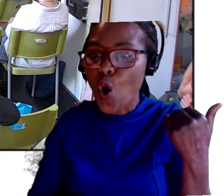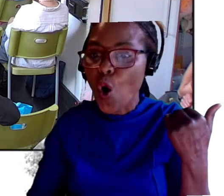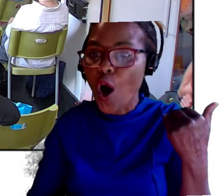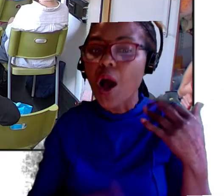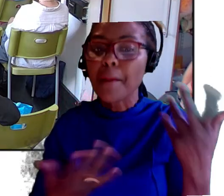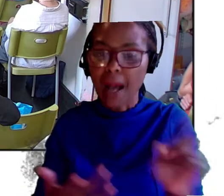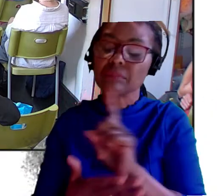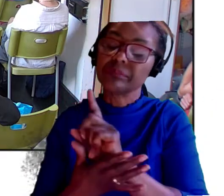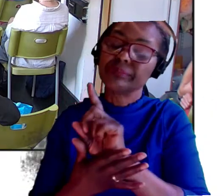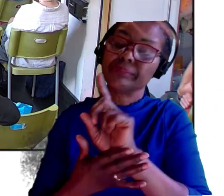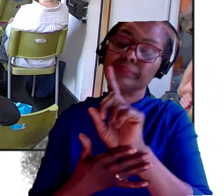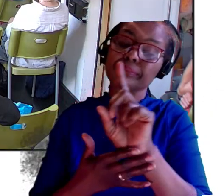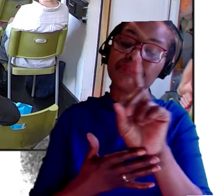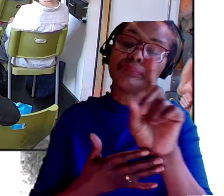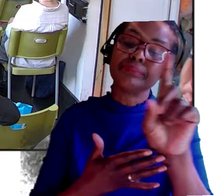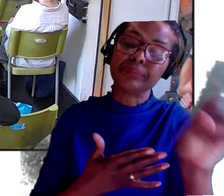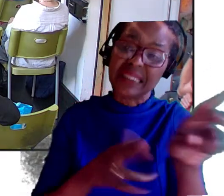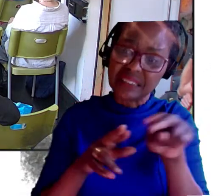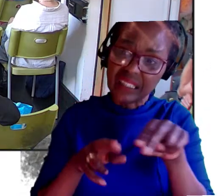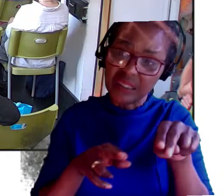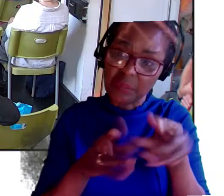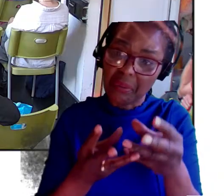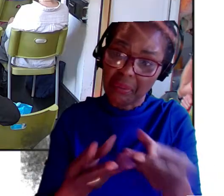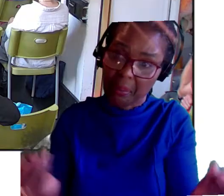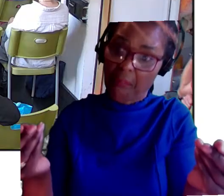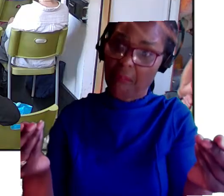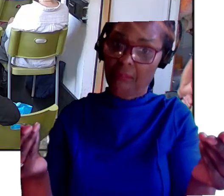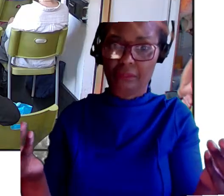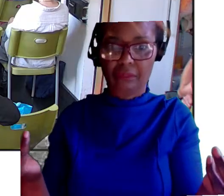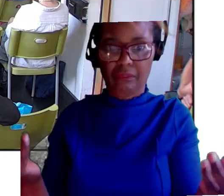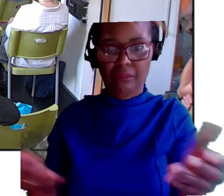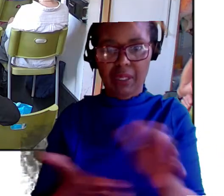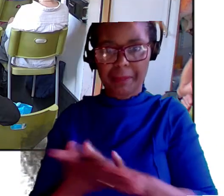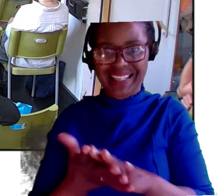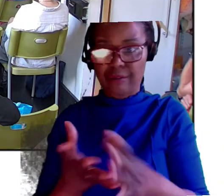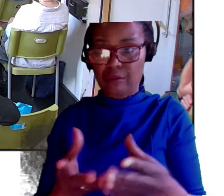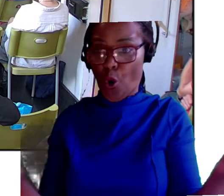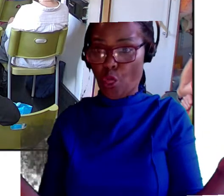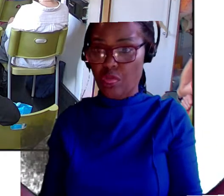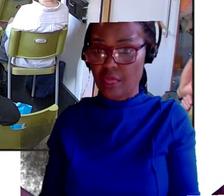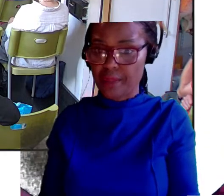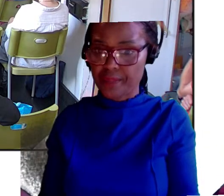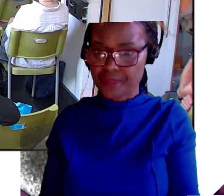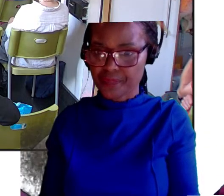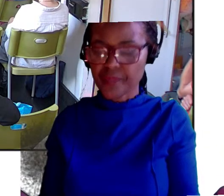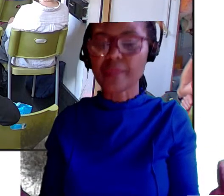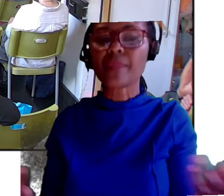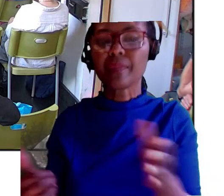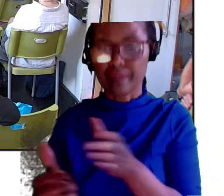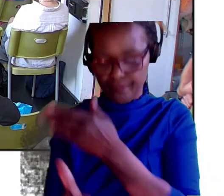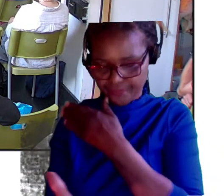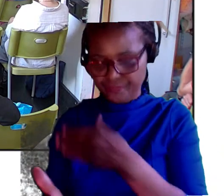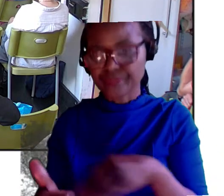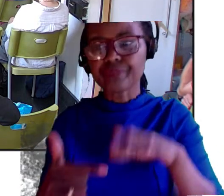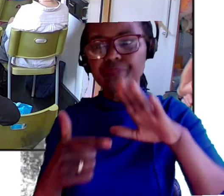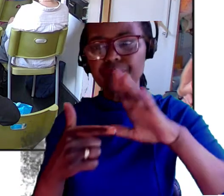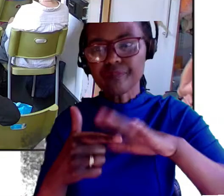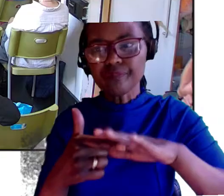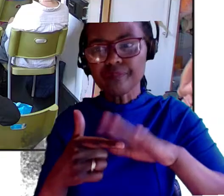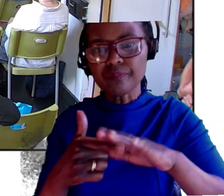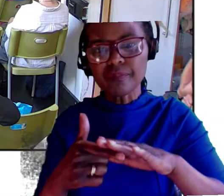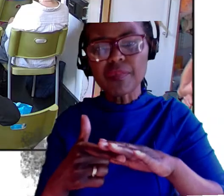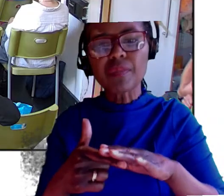and sort of follow-up question to that is, do you think there's a difference between an important moment not